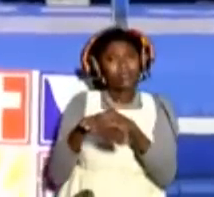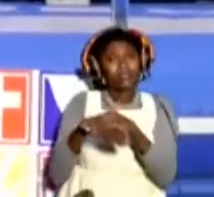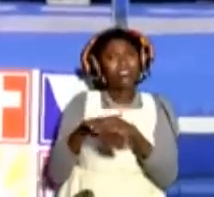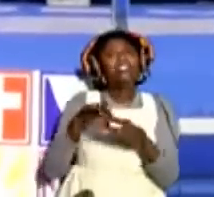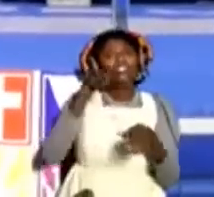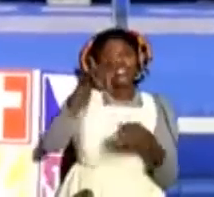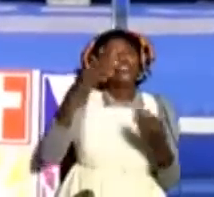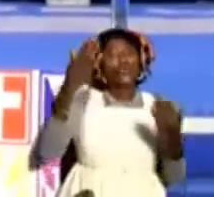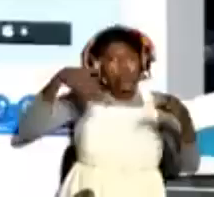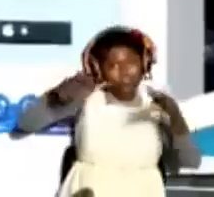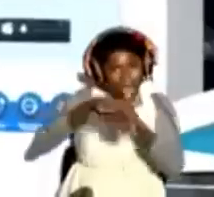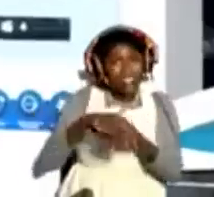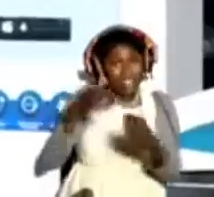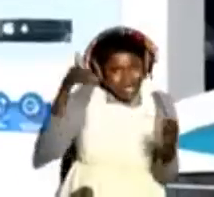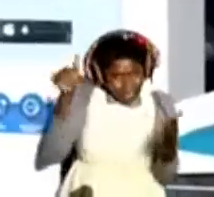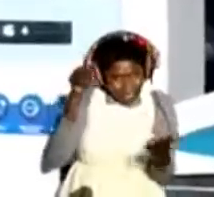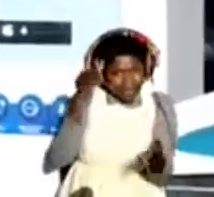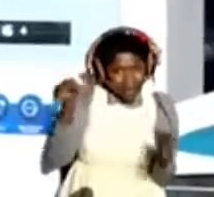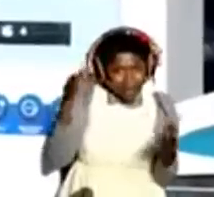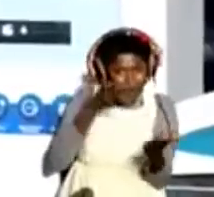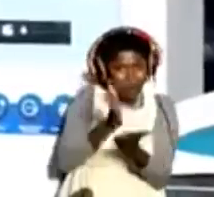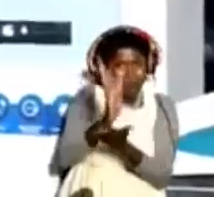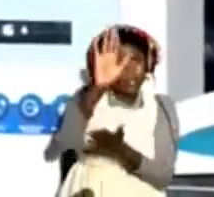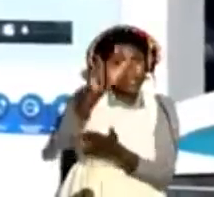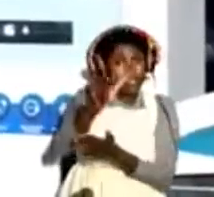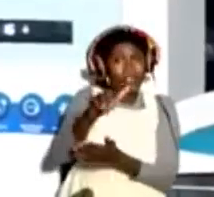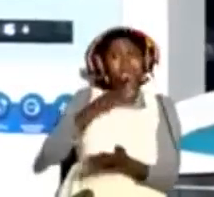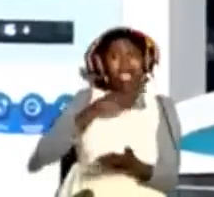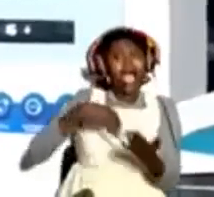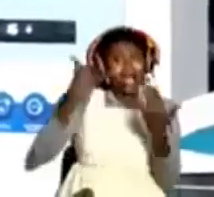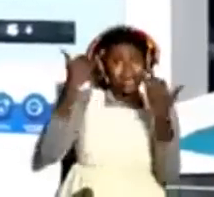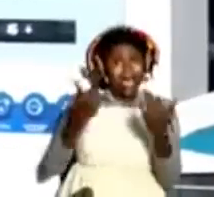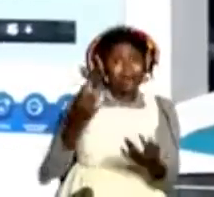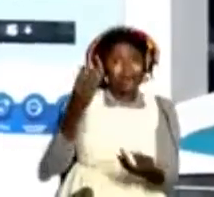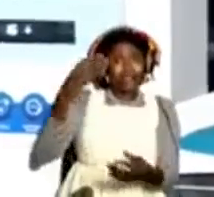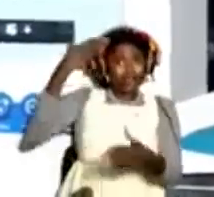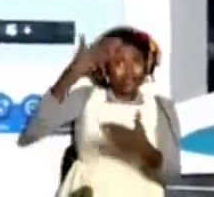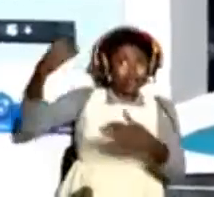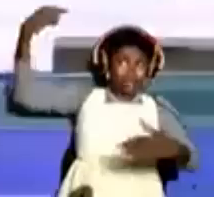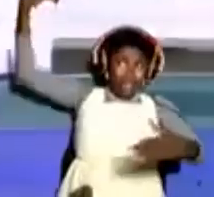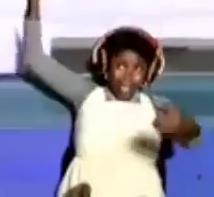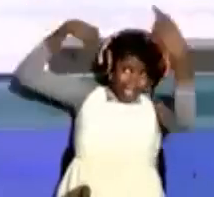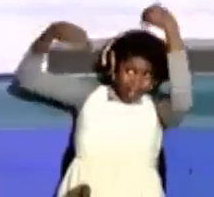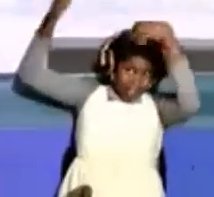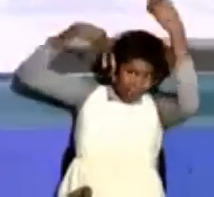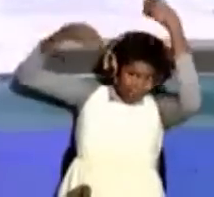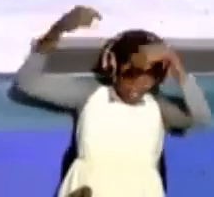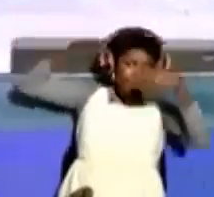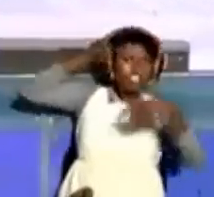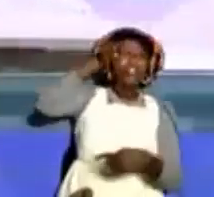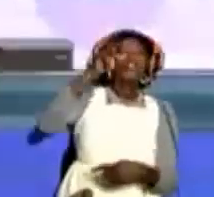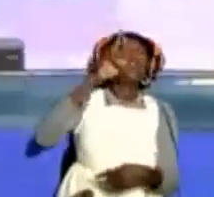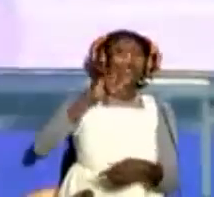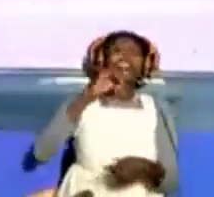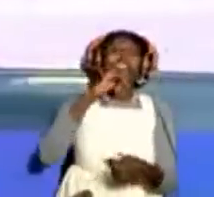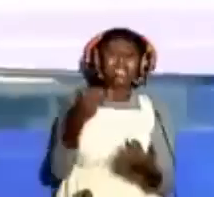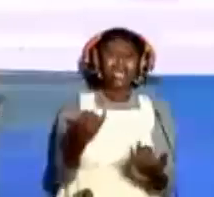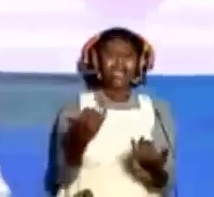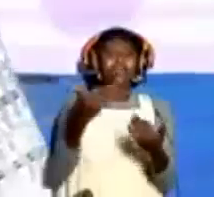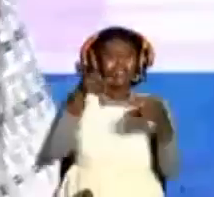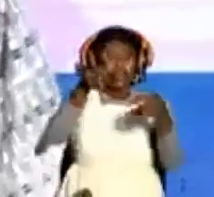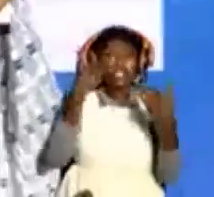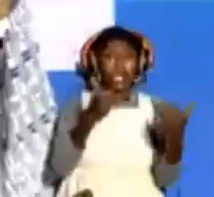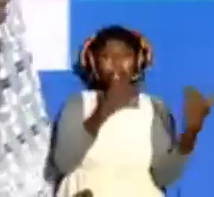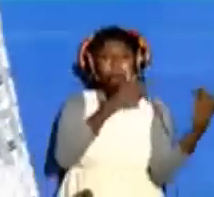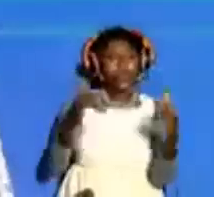You got married correctly. What has entered your head now that you are playing with young girls in